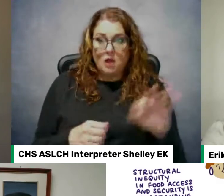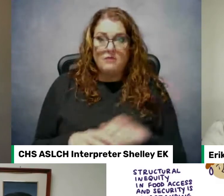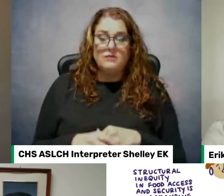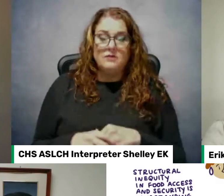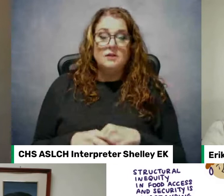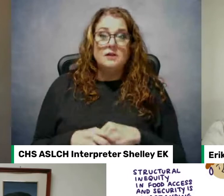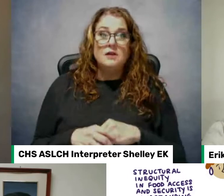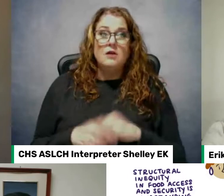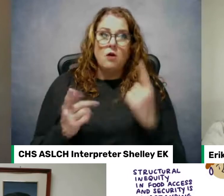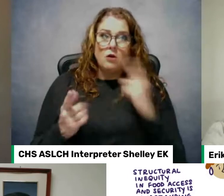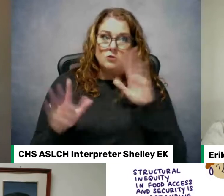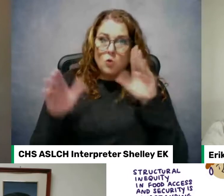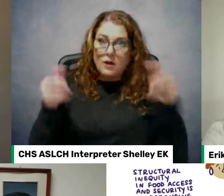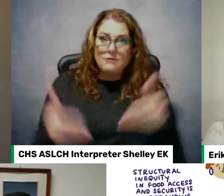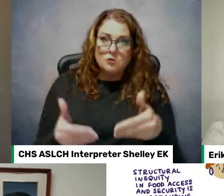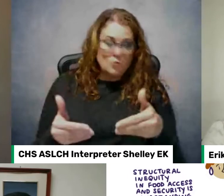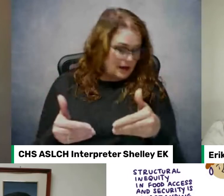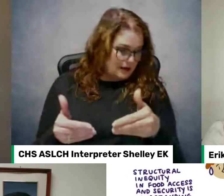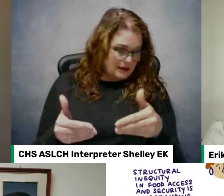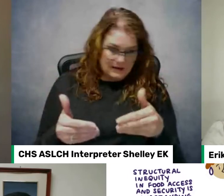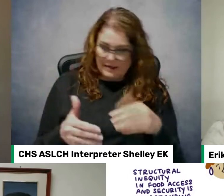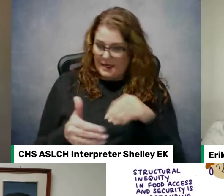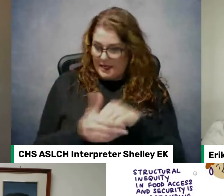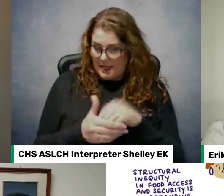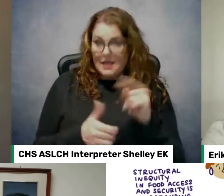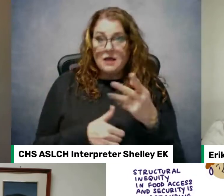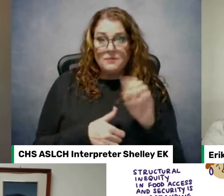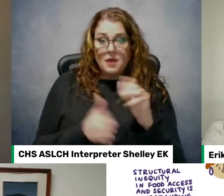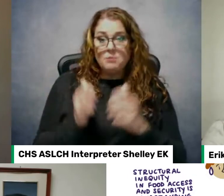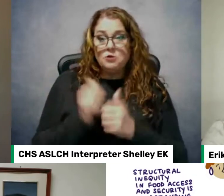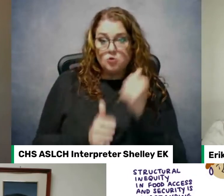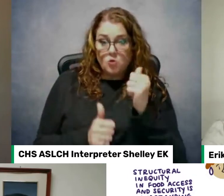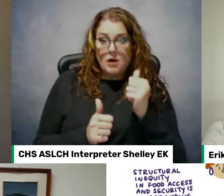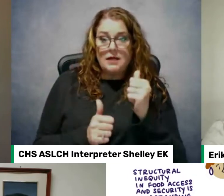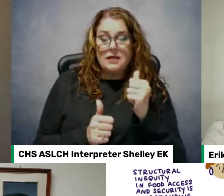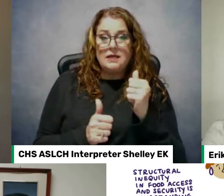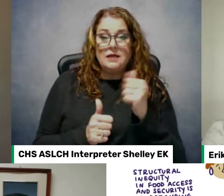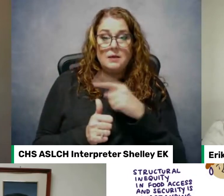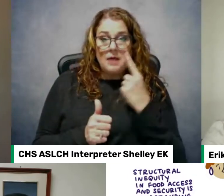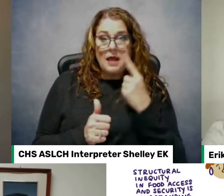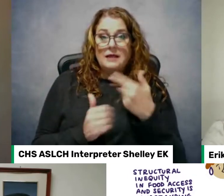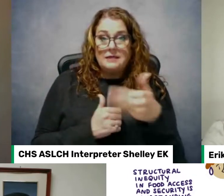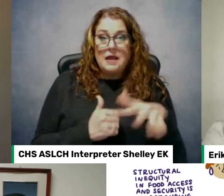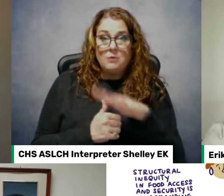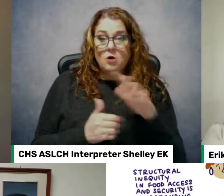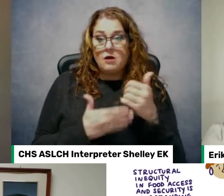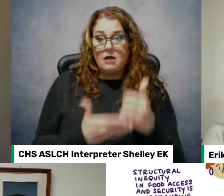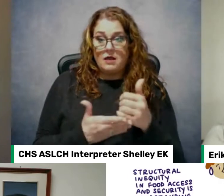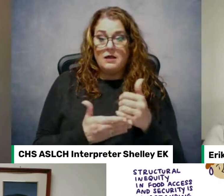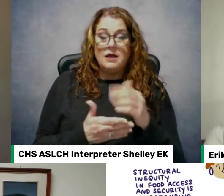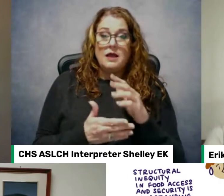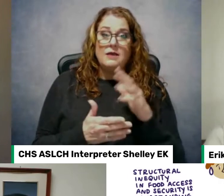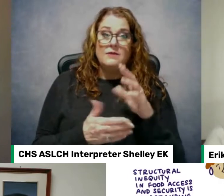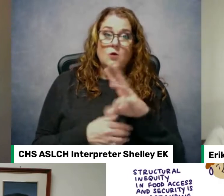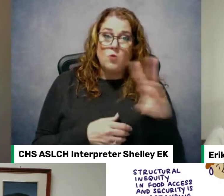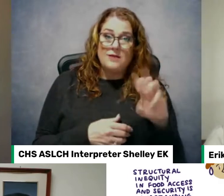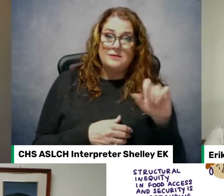also concentrated in the majority Black neighborhoods in the South and West Side, and is also a legacy